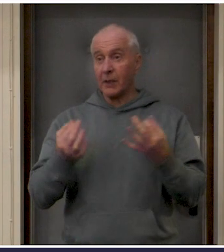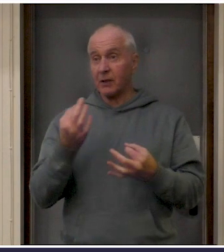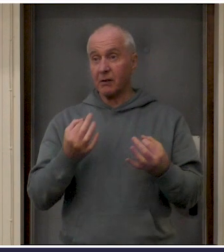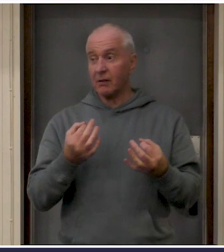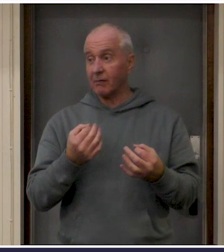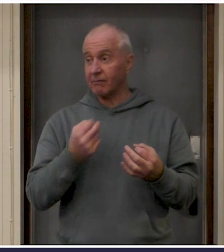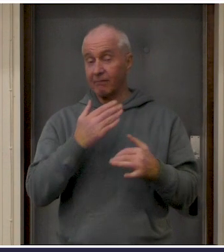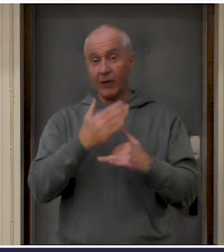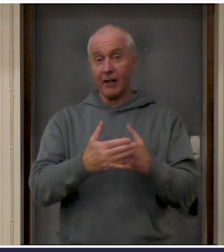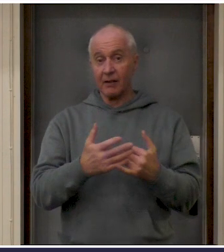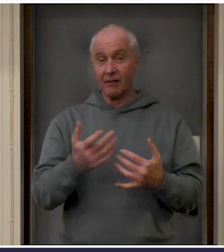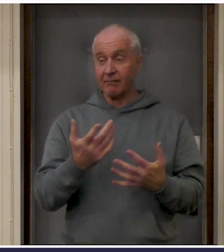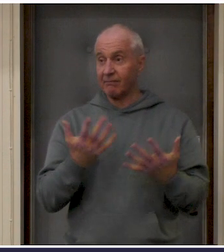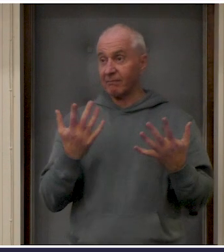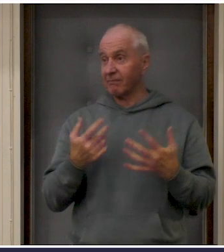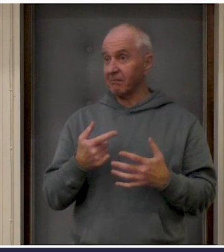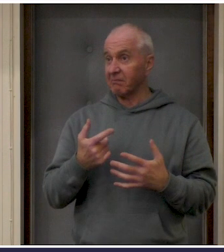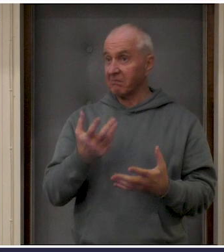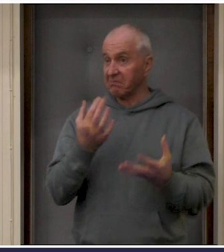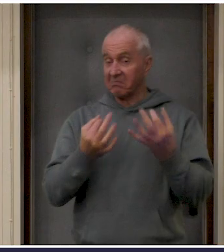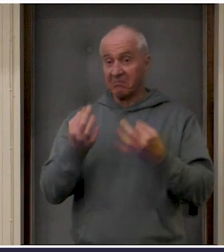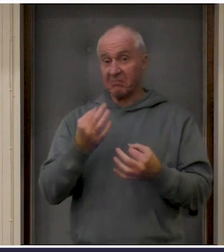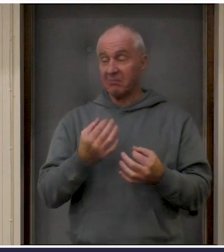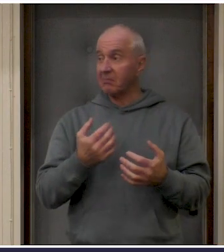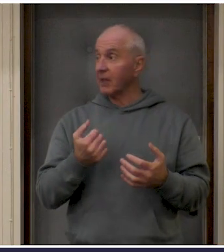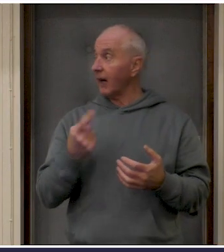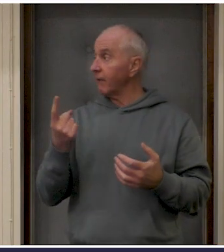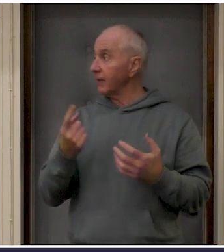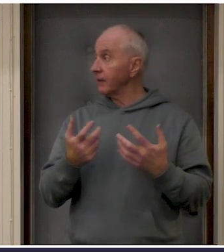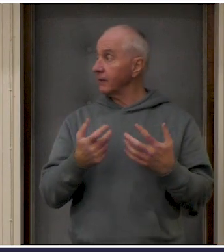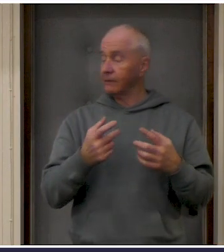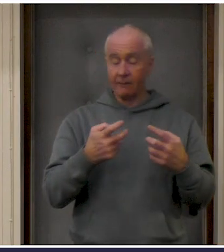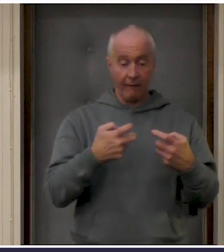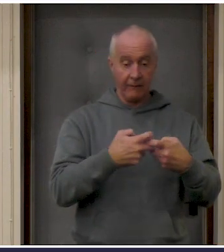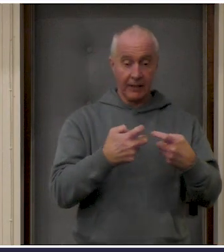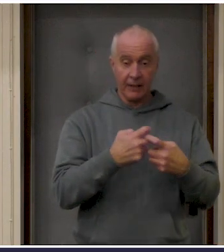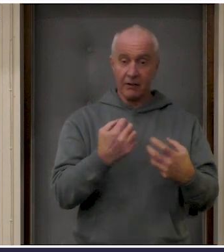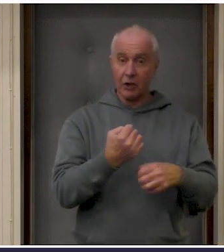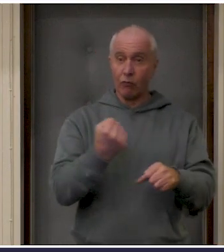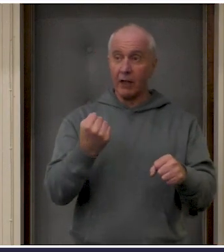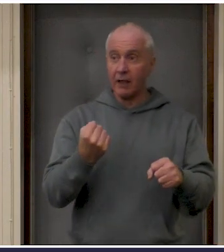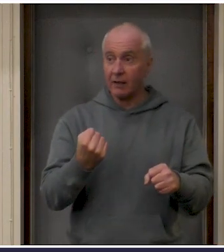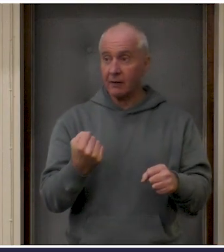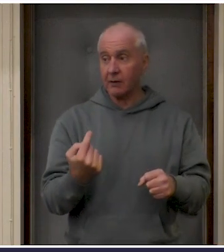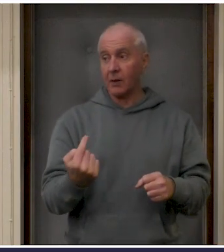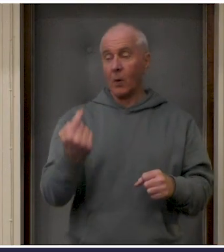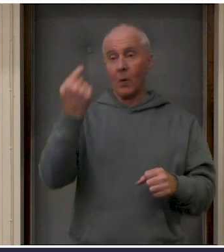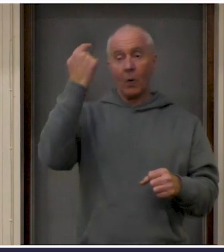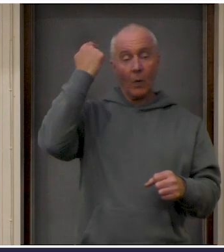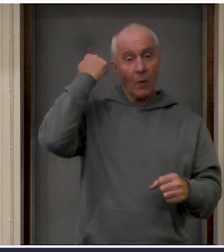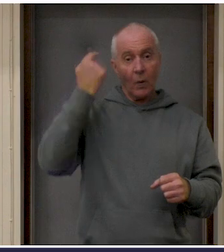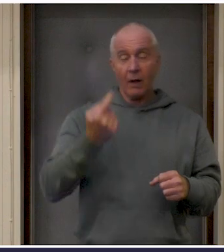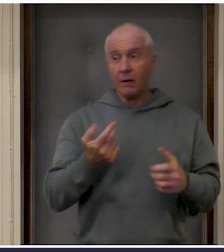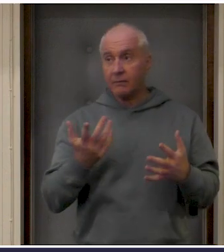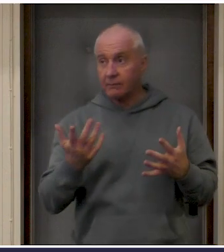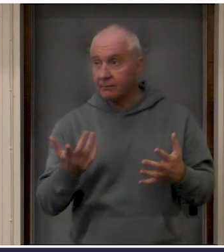So as long as there's questions, and I've got a technical background. I did a physics degree, all too long ago. So if there's any sort